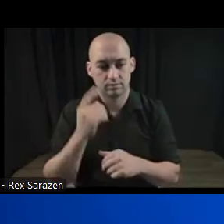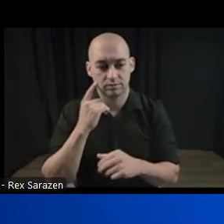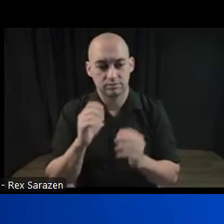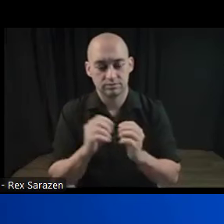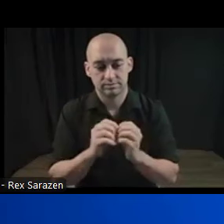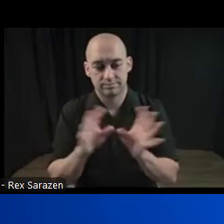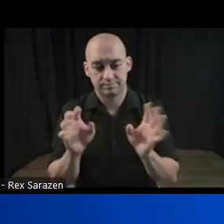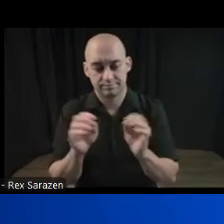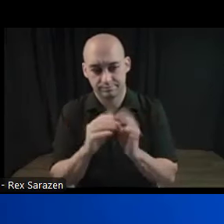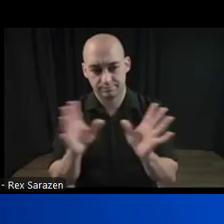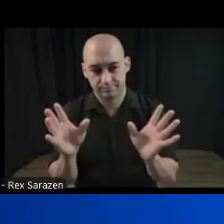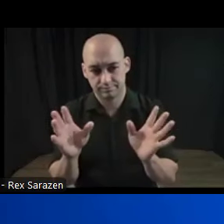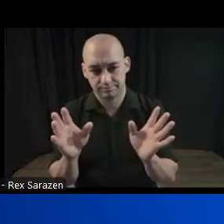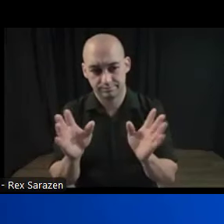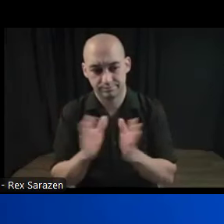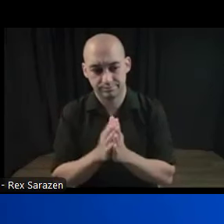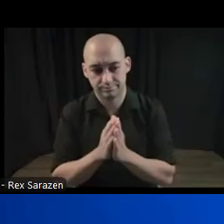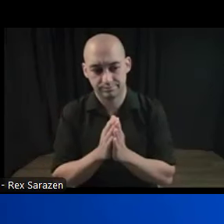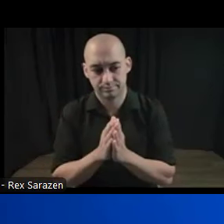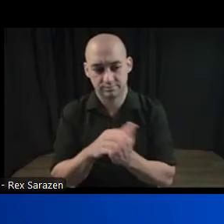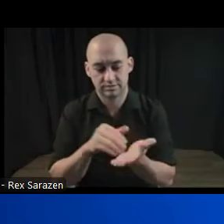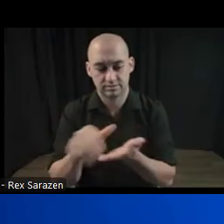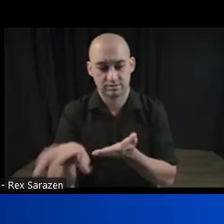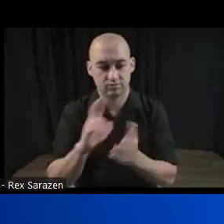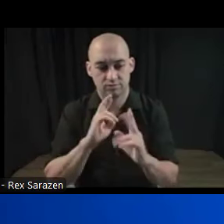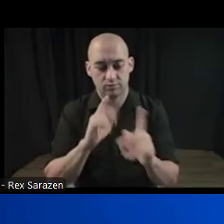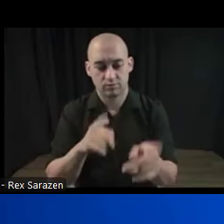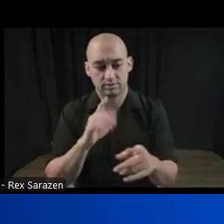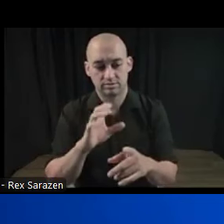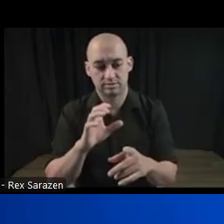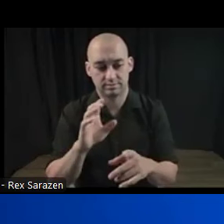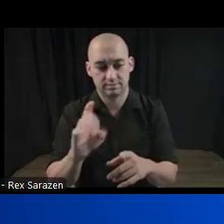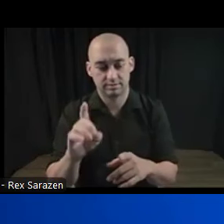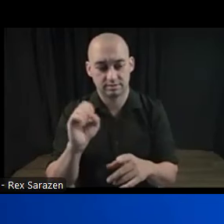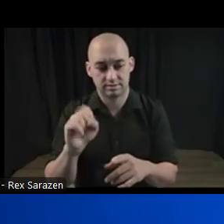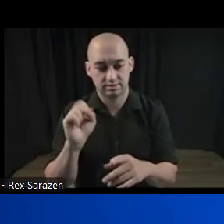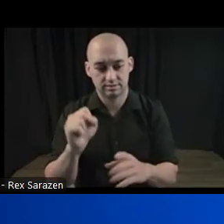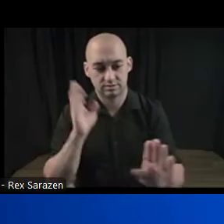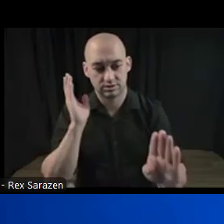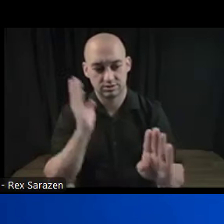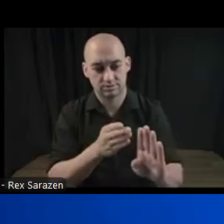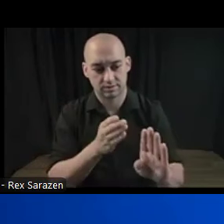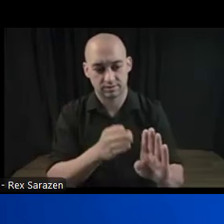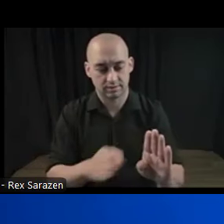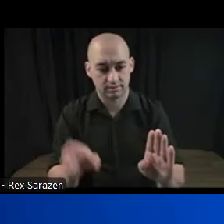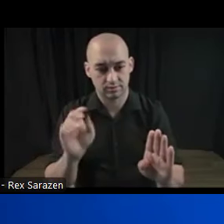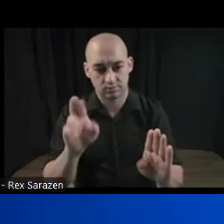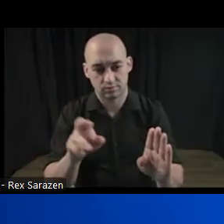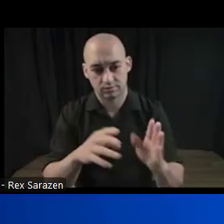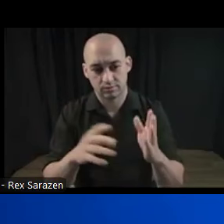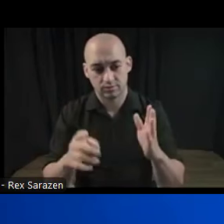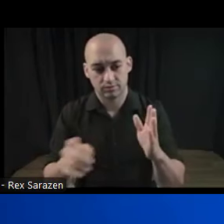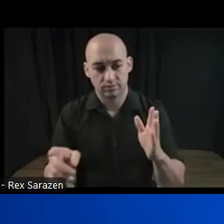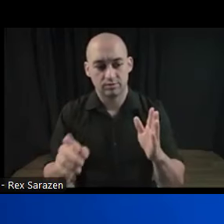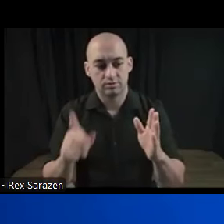clarification, send a report to CDSS directly or to the local ombudsman? To